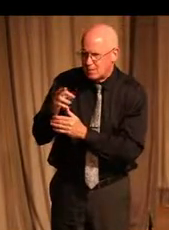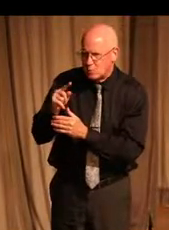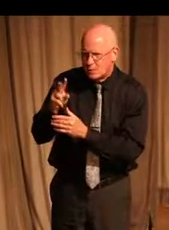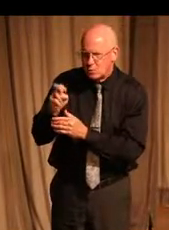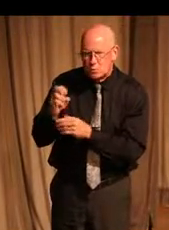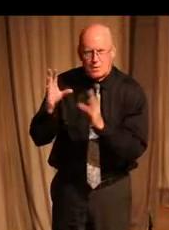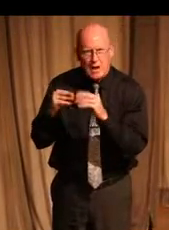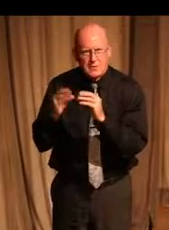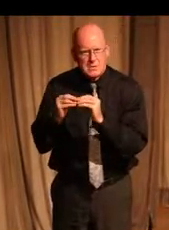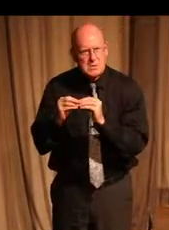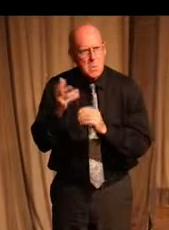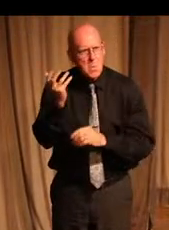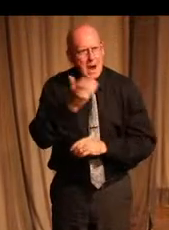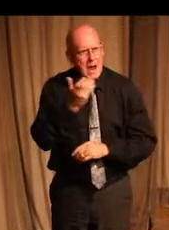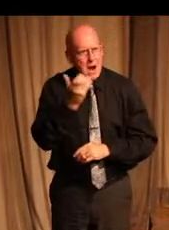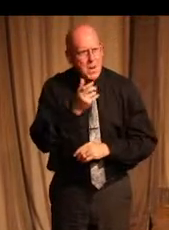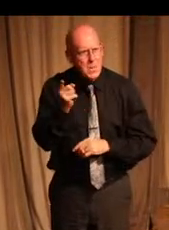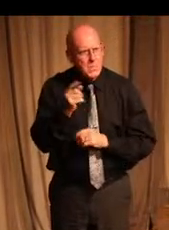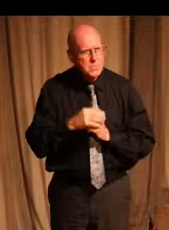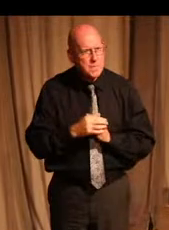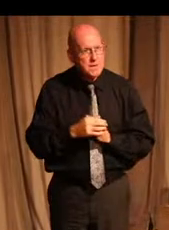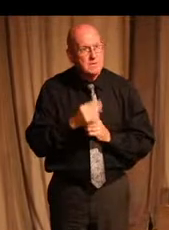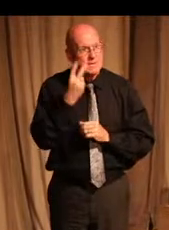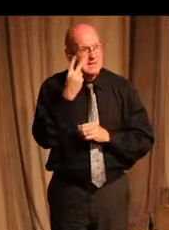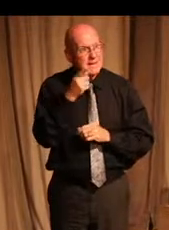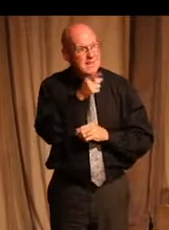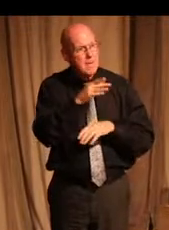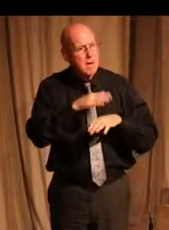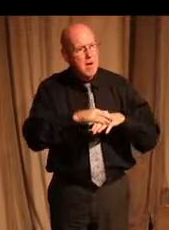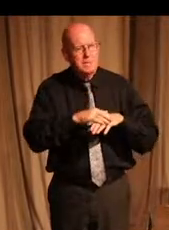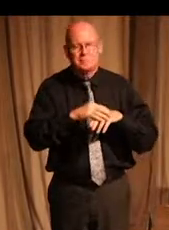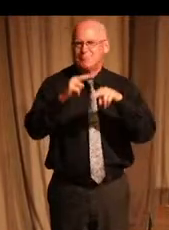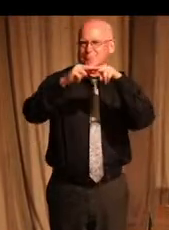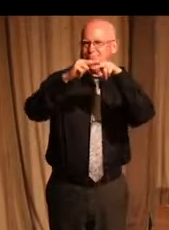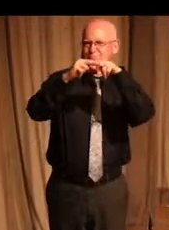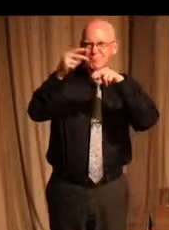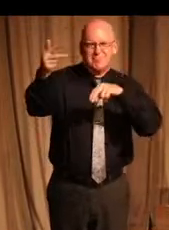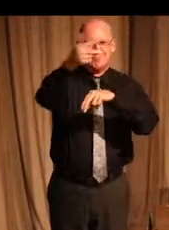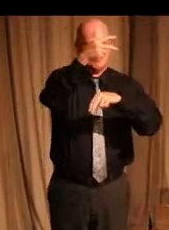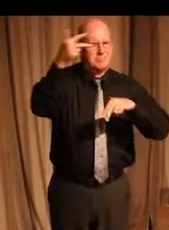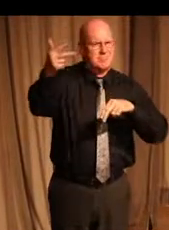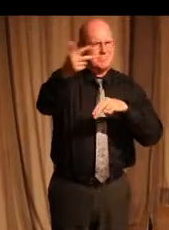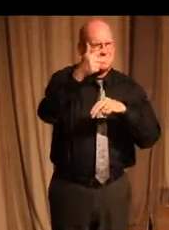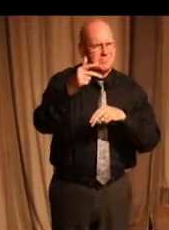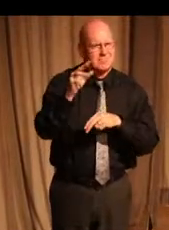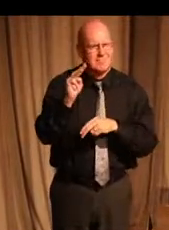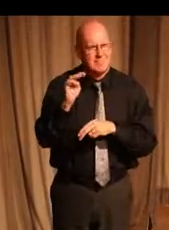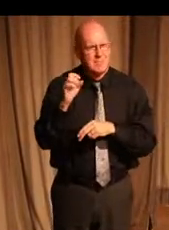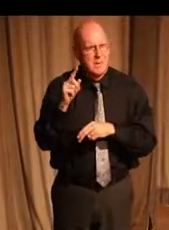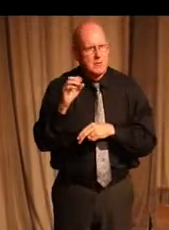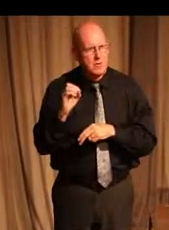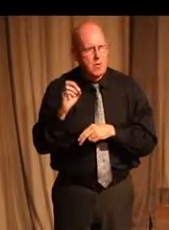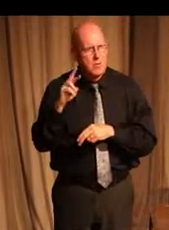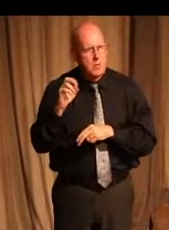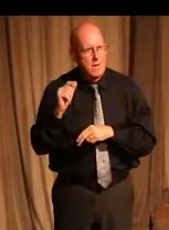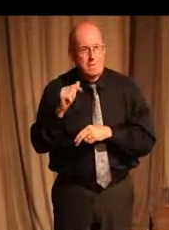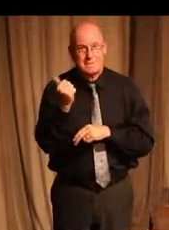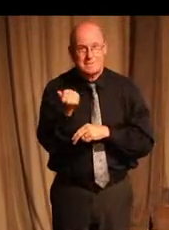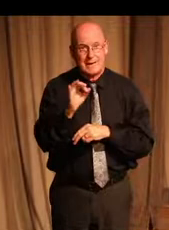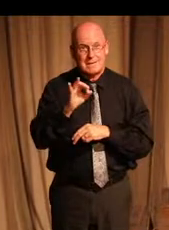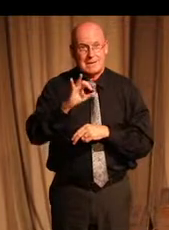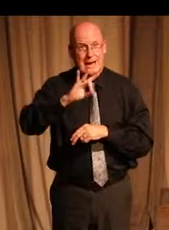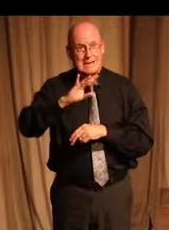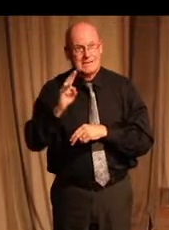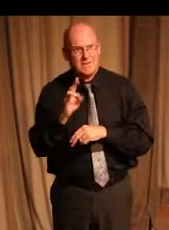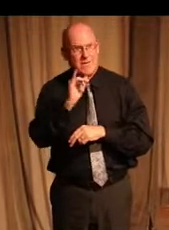is that? Even watching them on the Metro Rail, it almost seemed kind of futuristic mm-hmm. because in 87, like that's